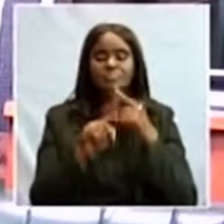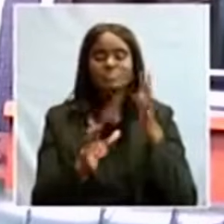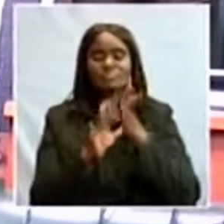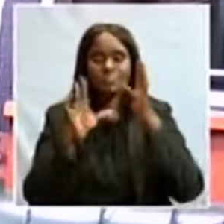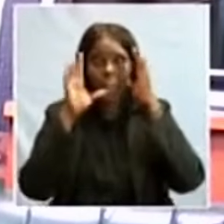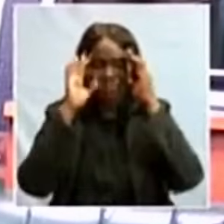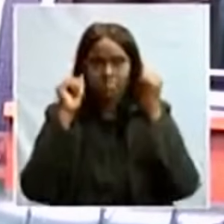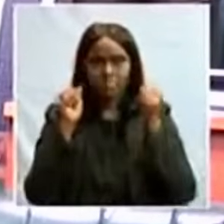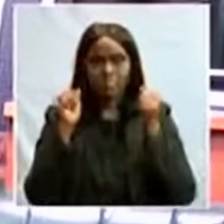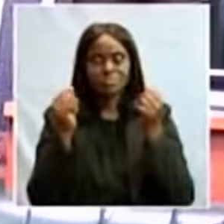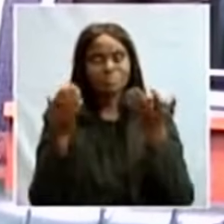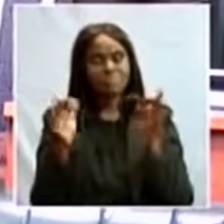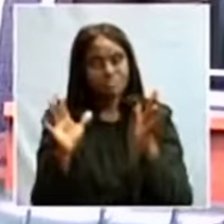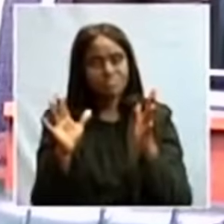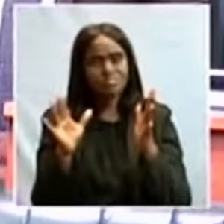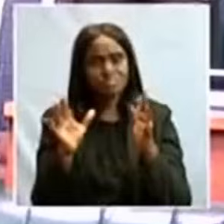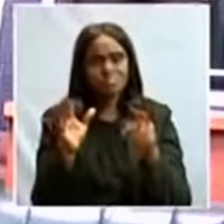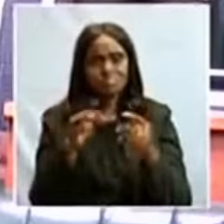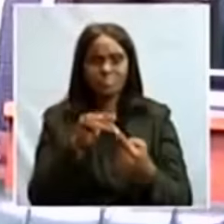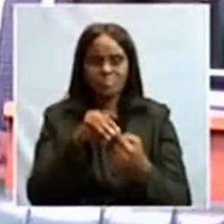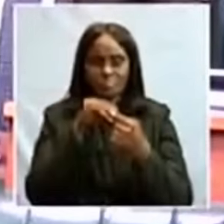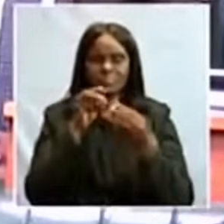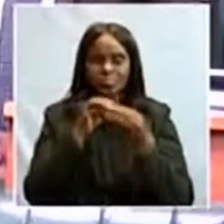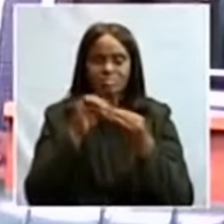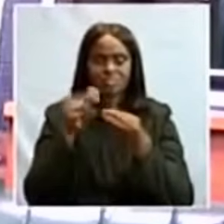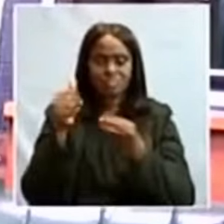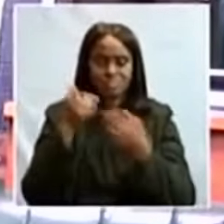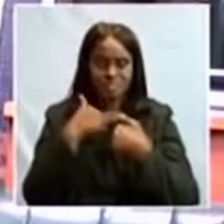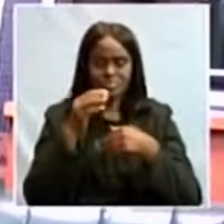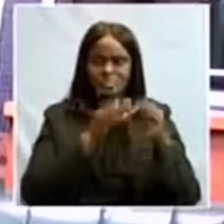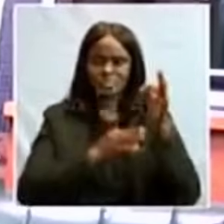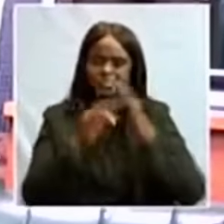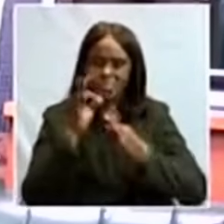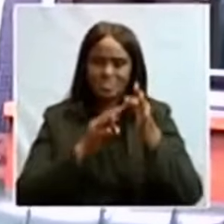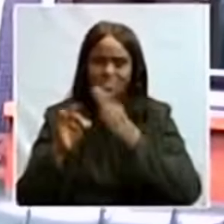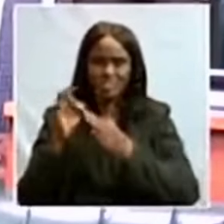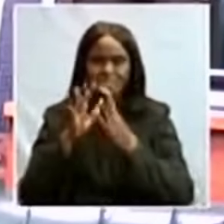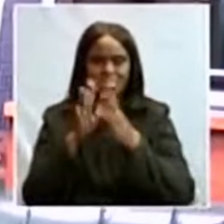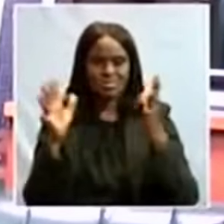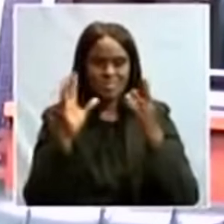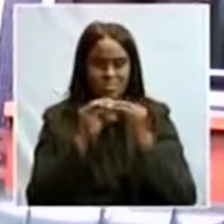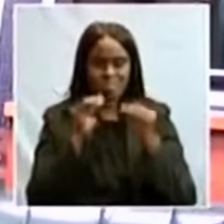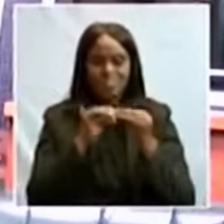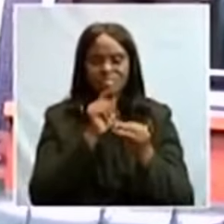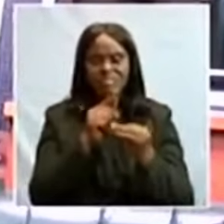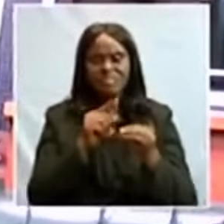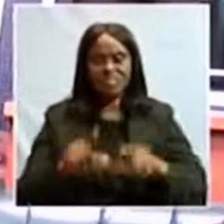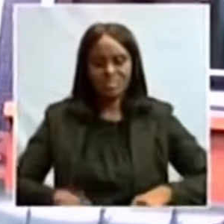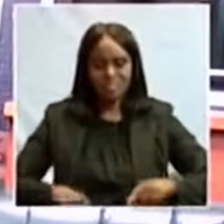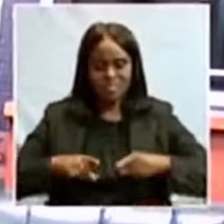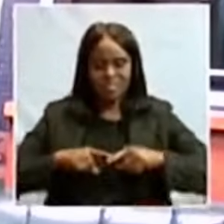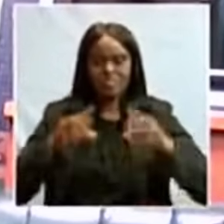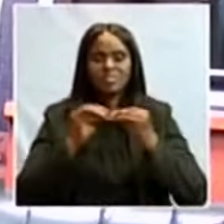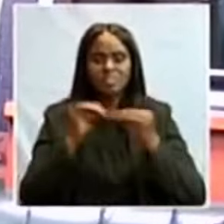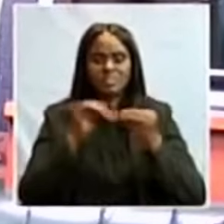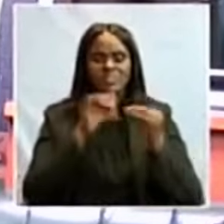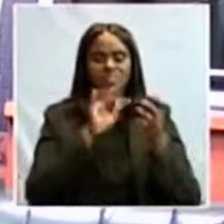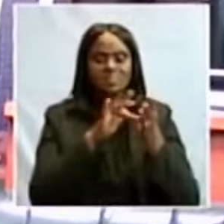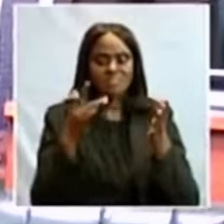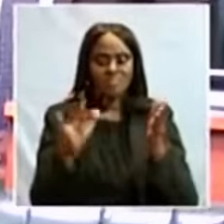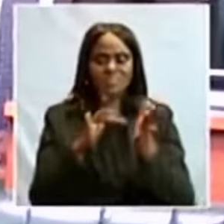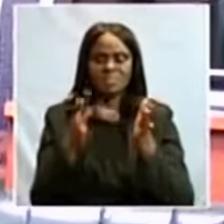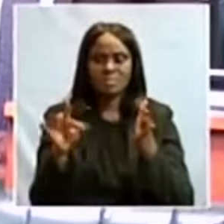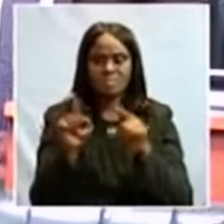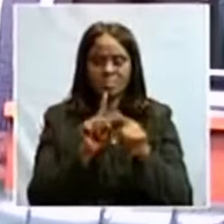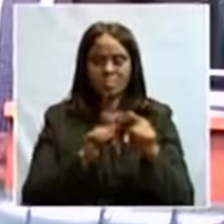President, particularly that she has stressed so much on the issue of cost of living. And